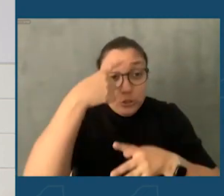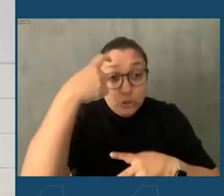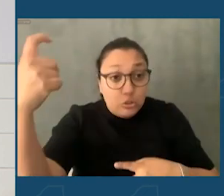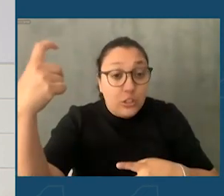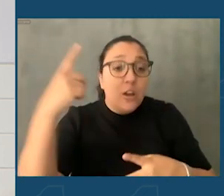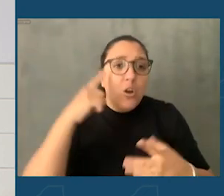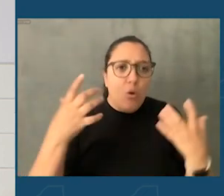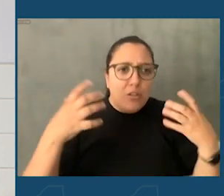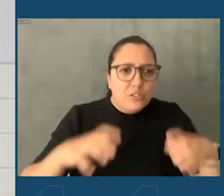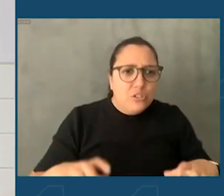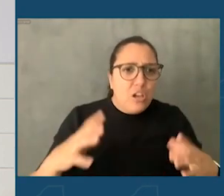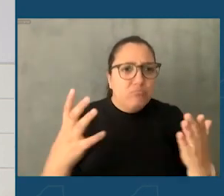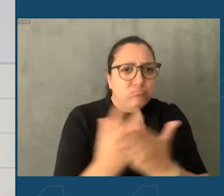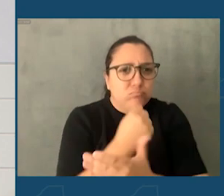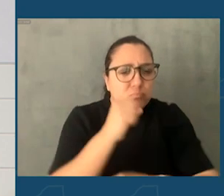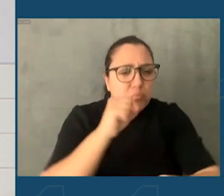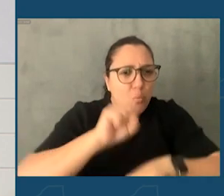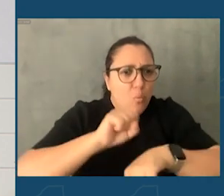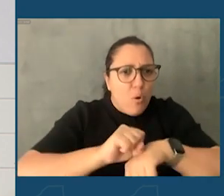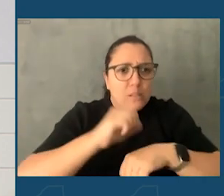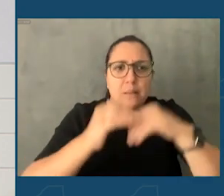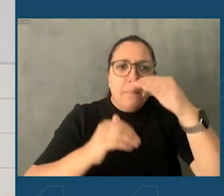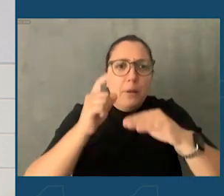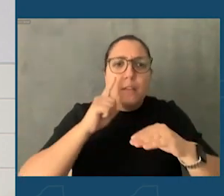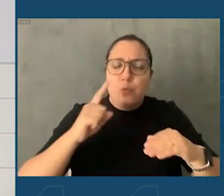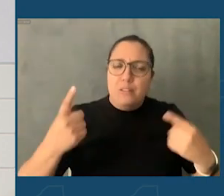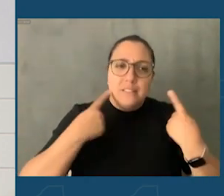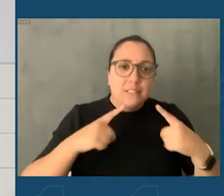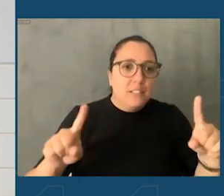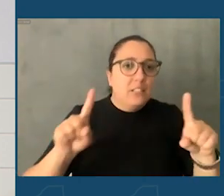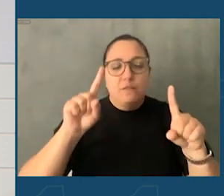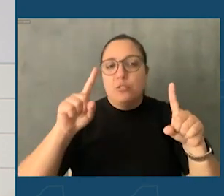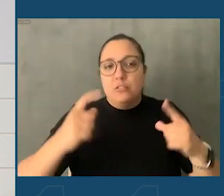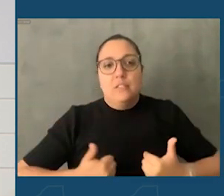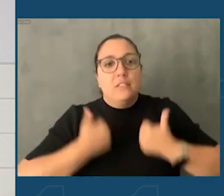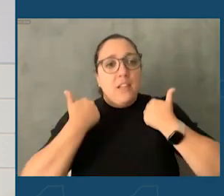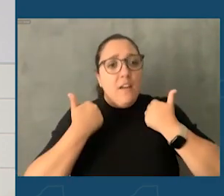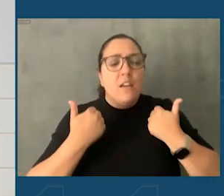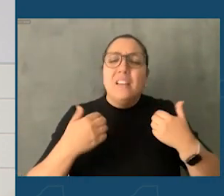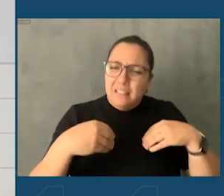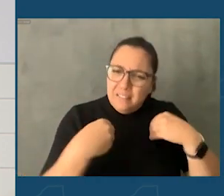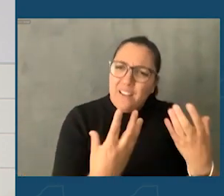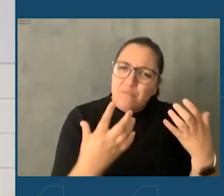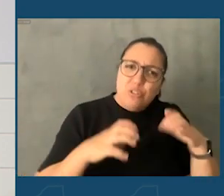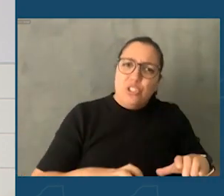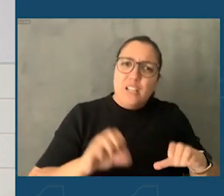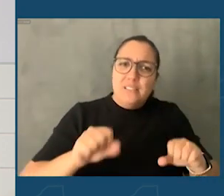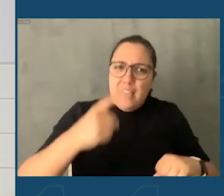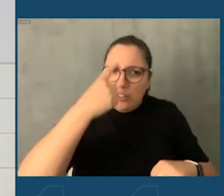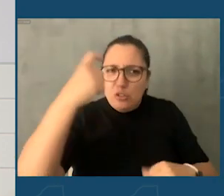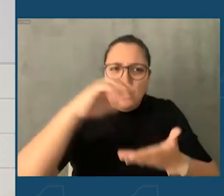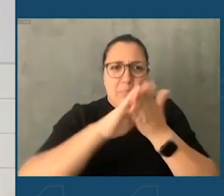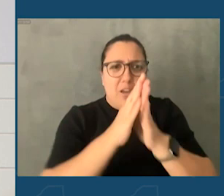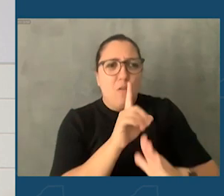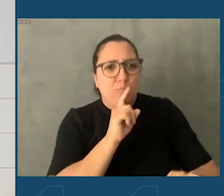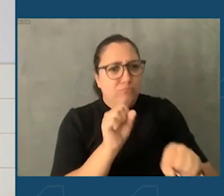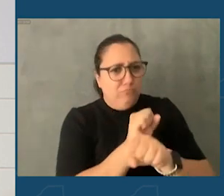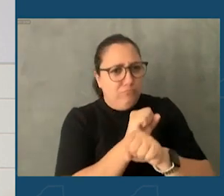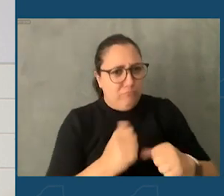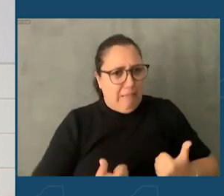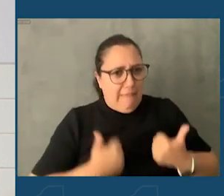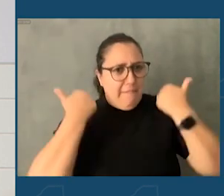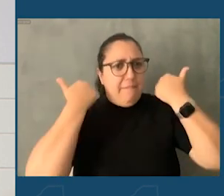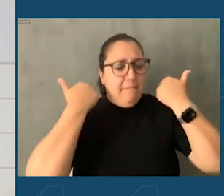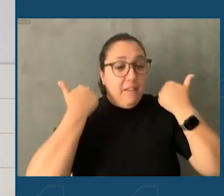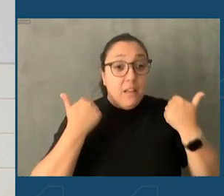build successful lives. Let's give them a fighting chance at making this dream a reality. And that fighting chance